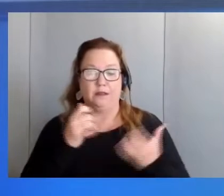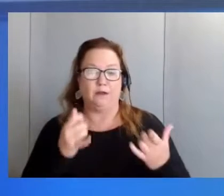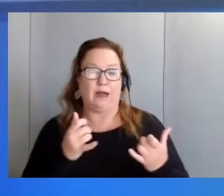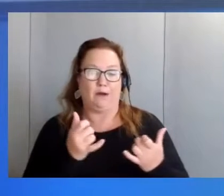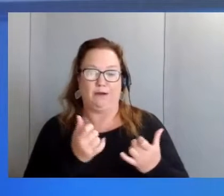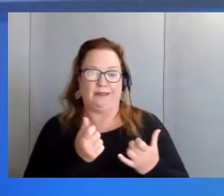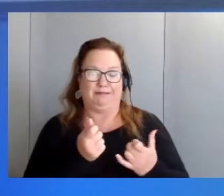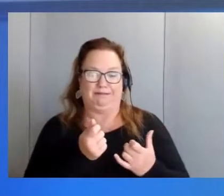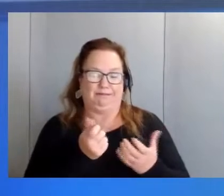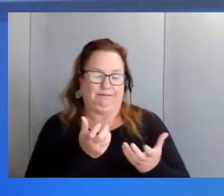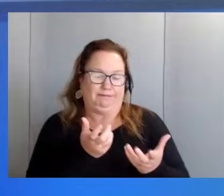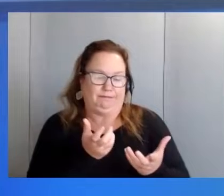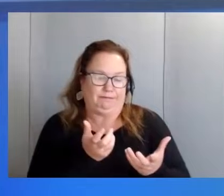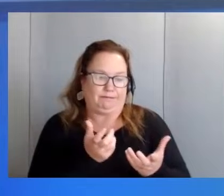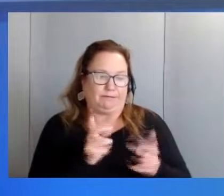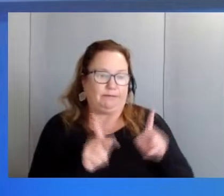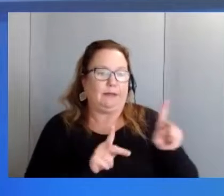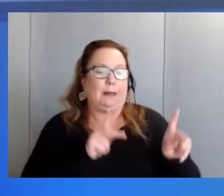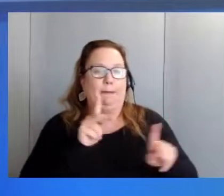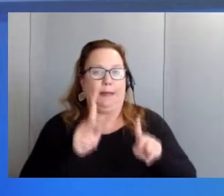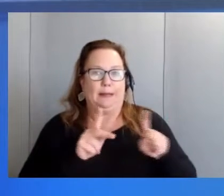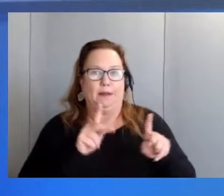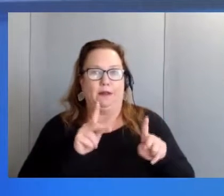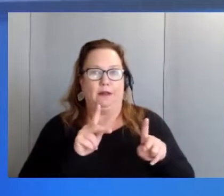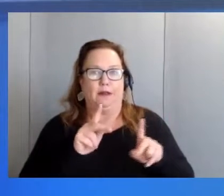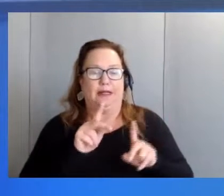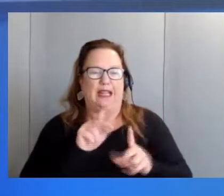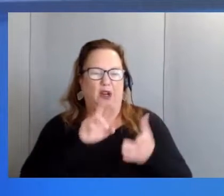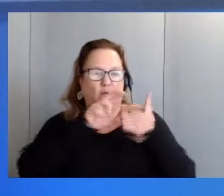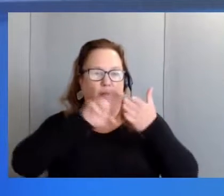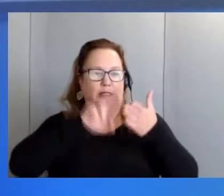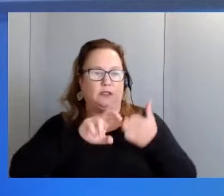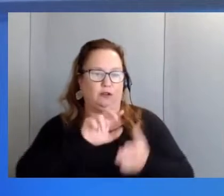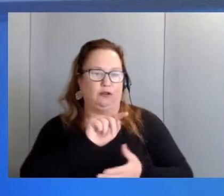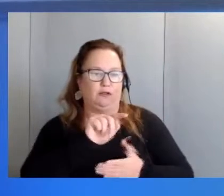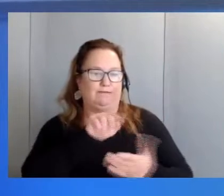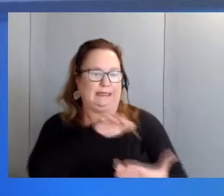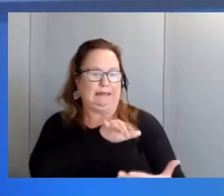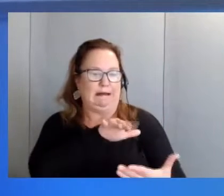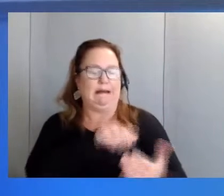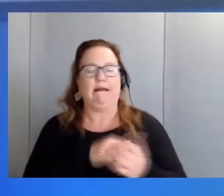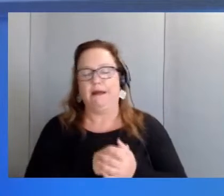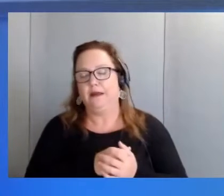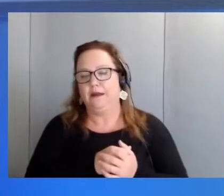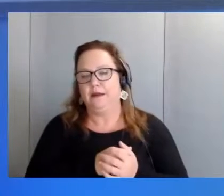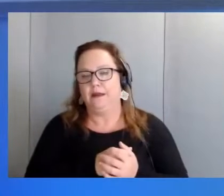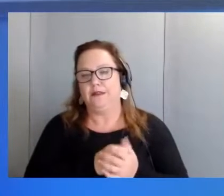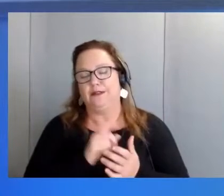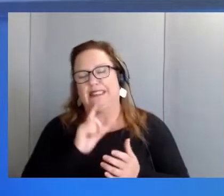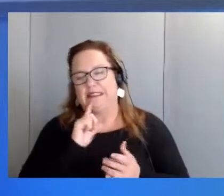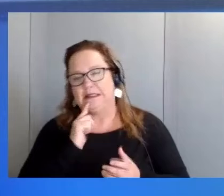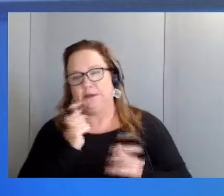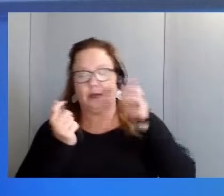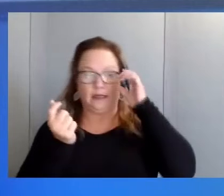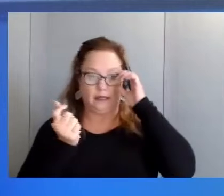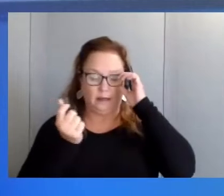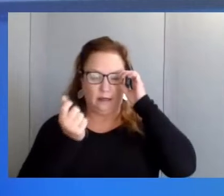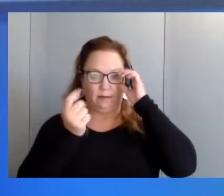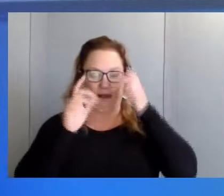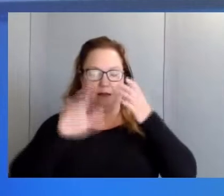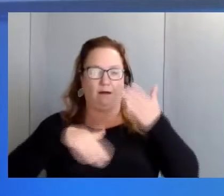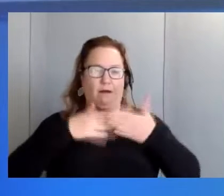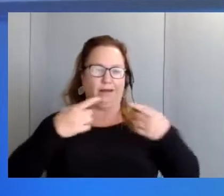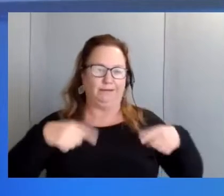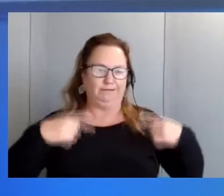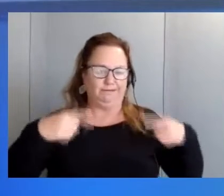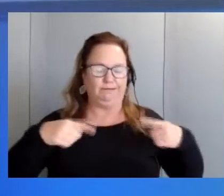out to people in the setting of a research trial. But and so a little disappointing, that all the controversy. A little